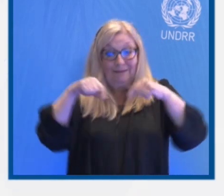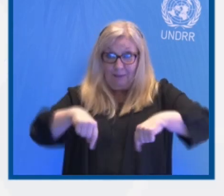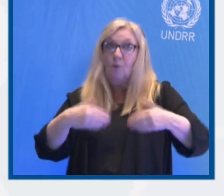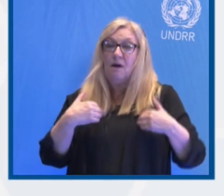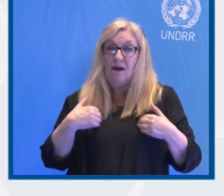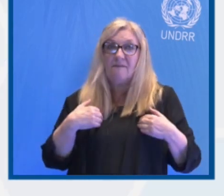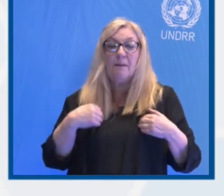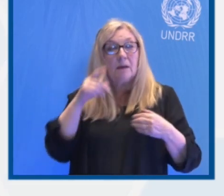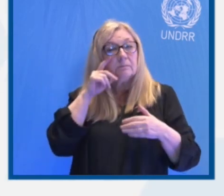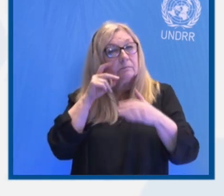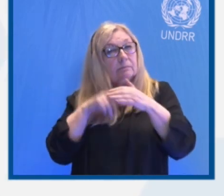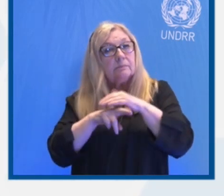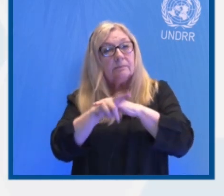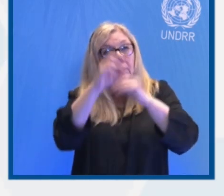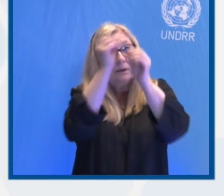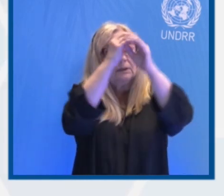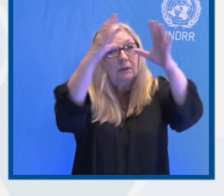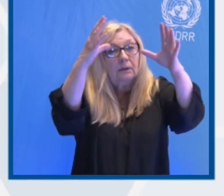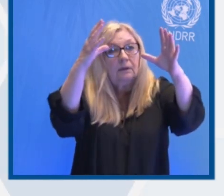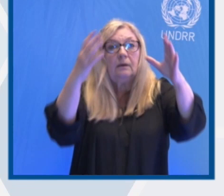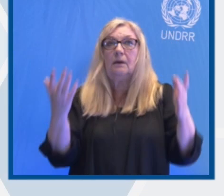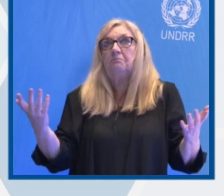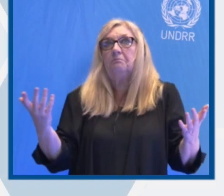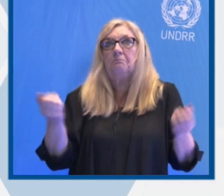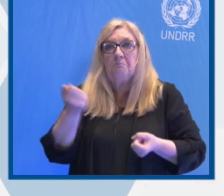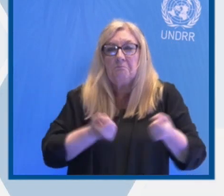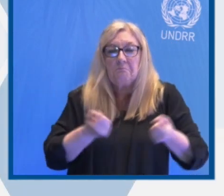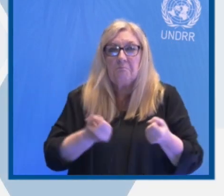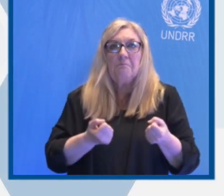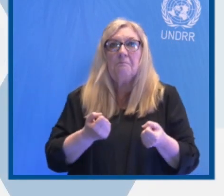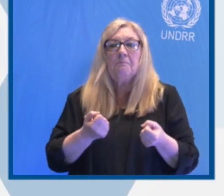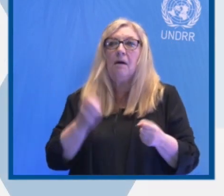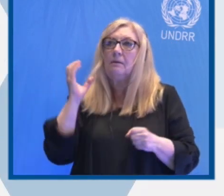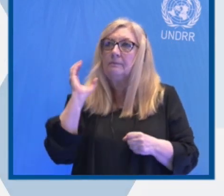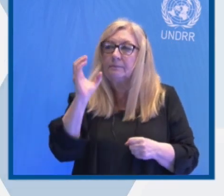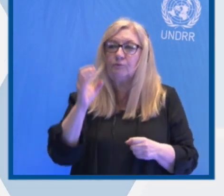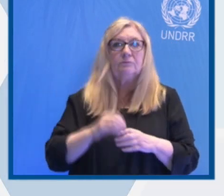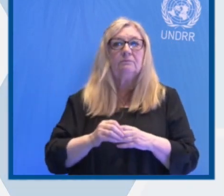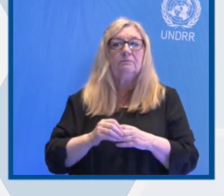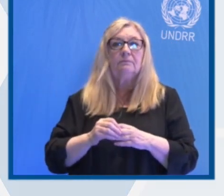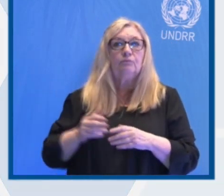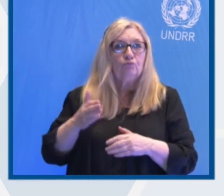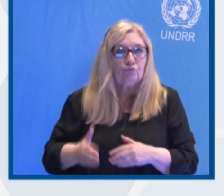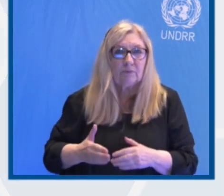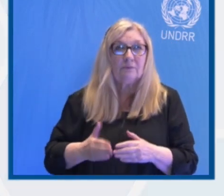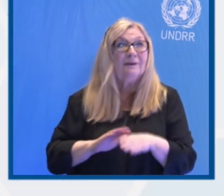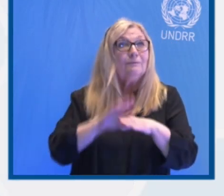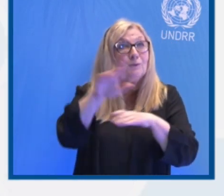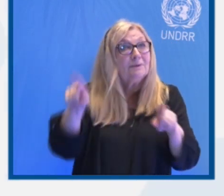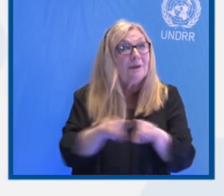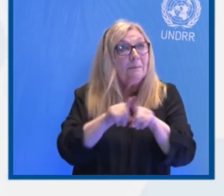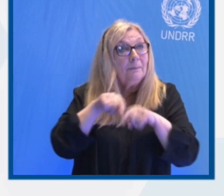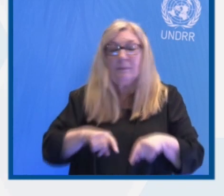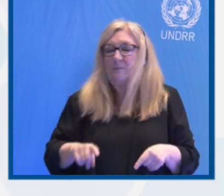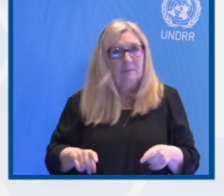because our transportation system will change or water systems will change, as an example, they can be very correlated